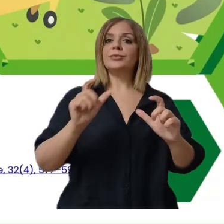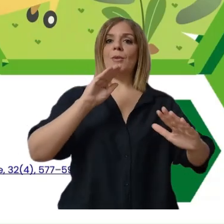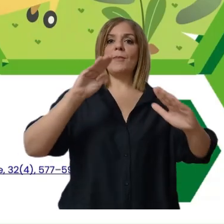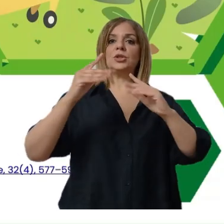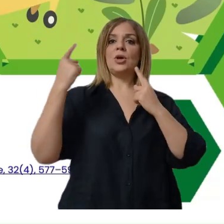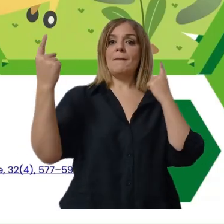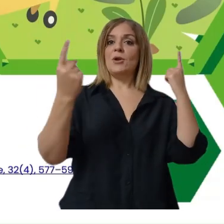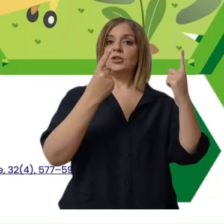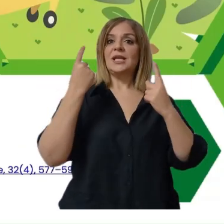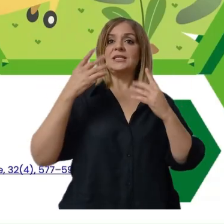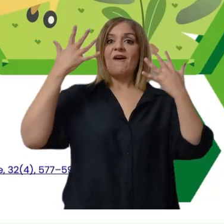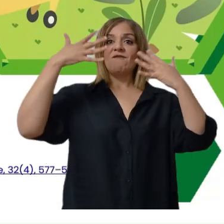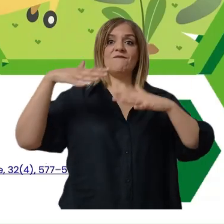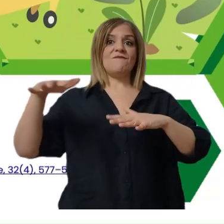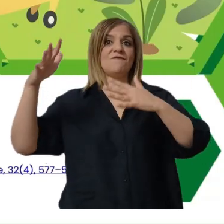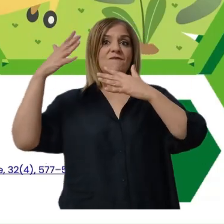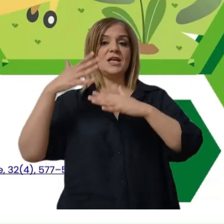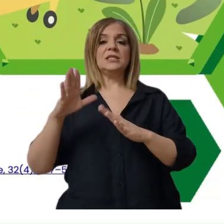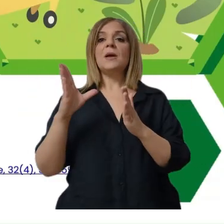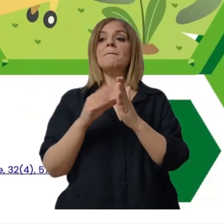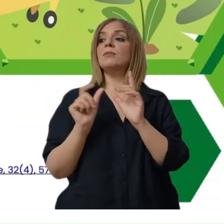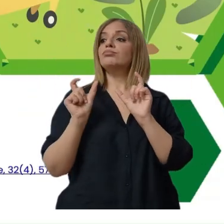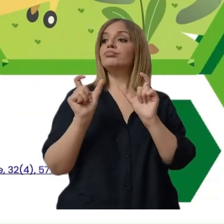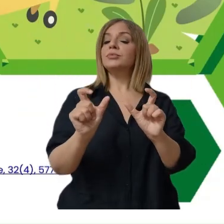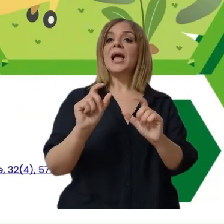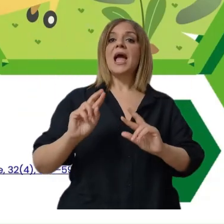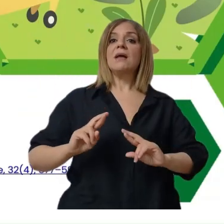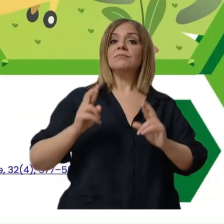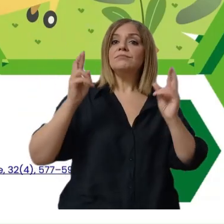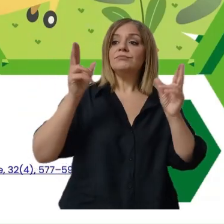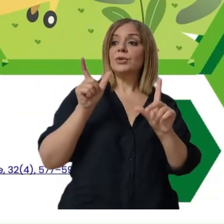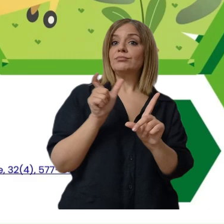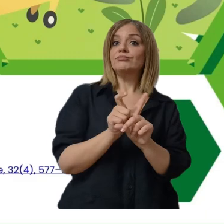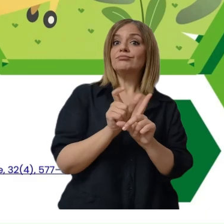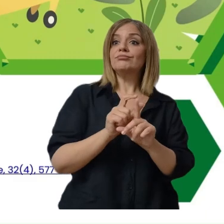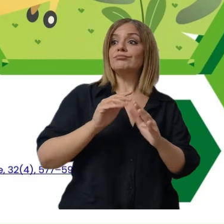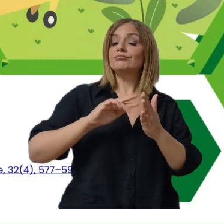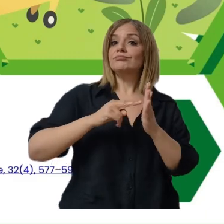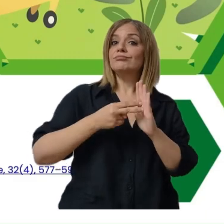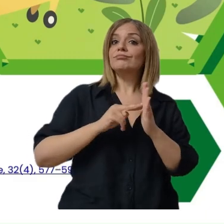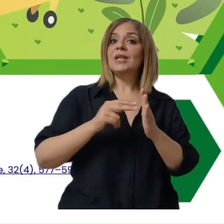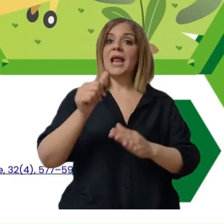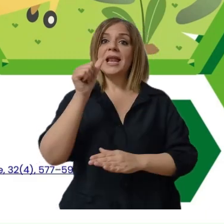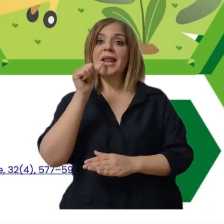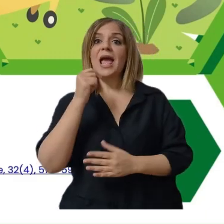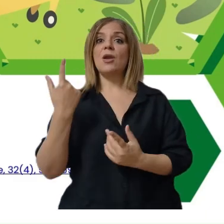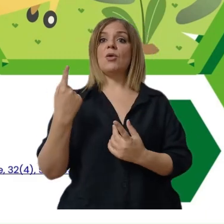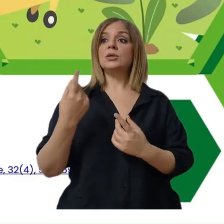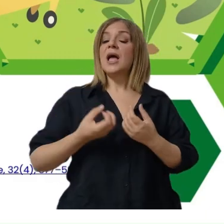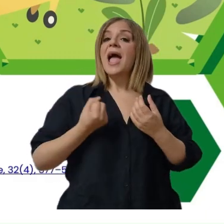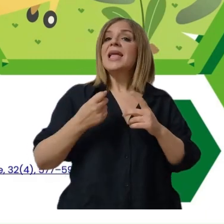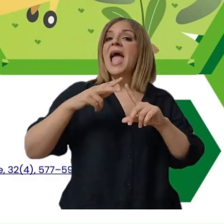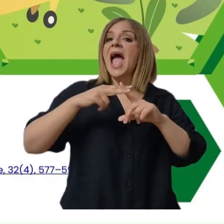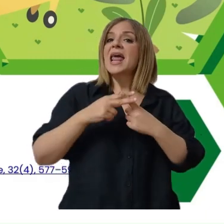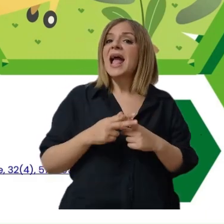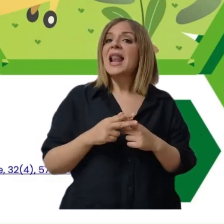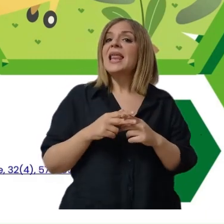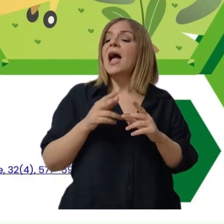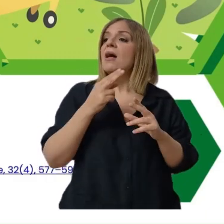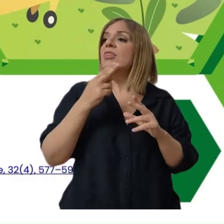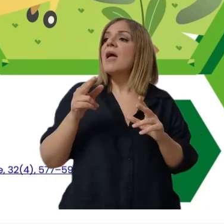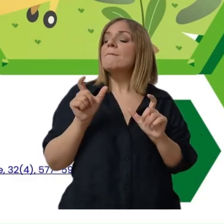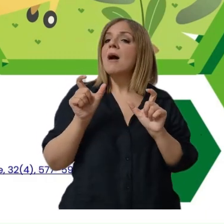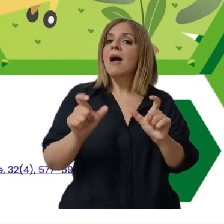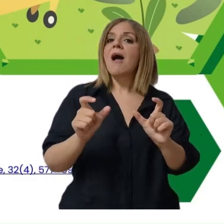the environment and nature, for example, saving energy or water, using eco-friendly tools and